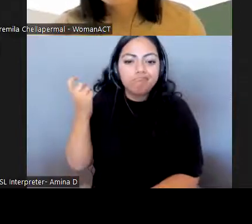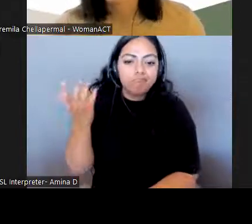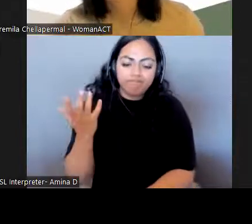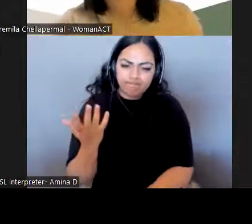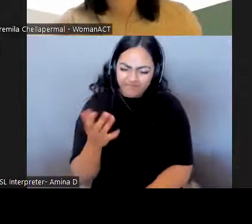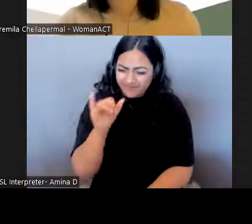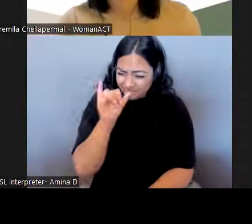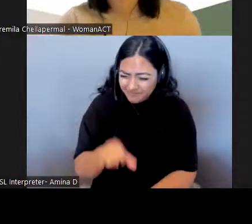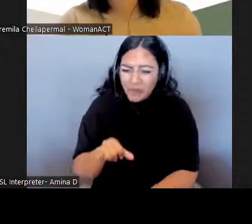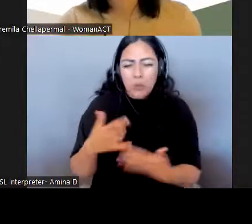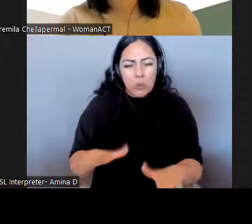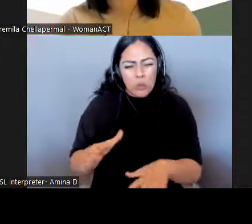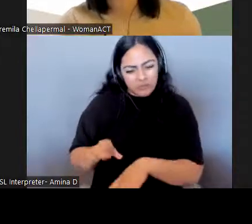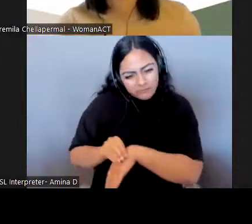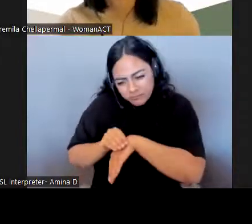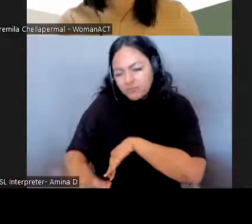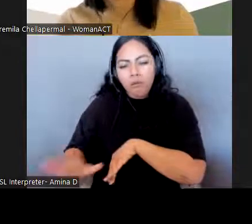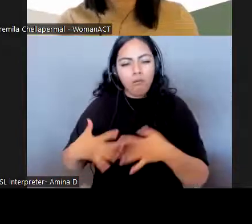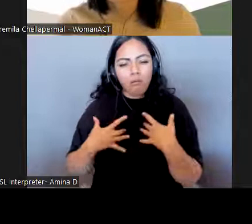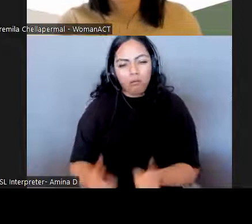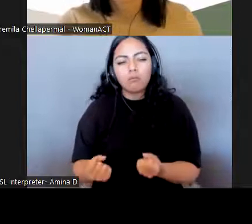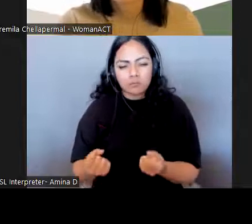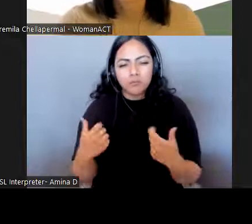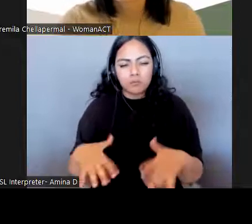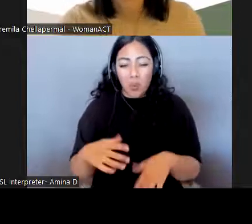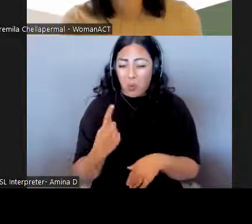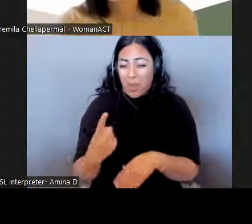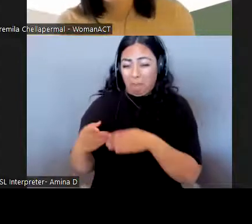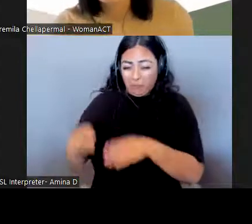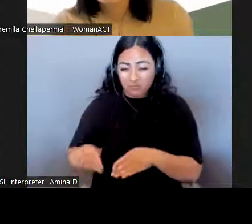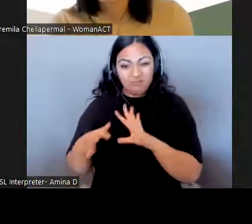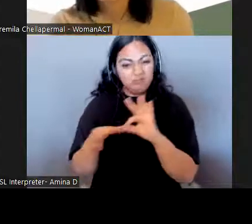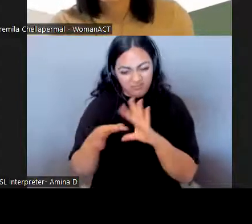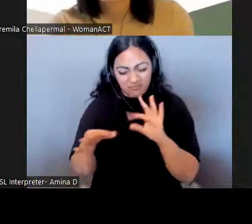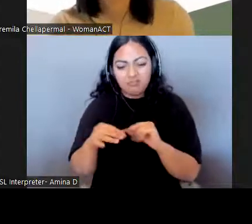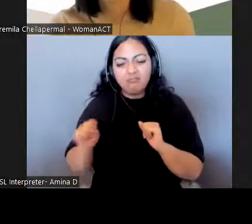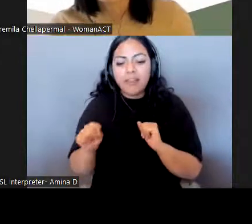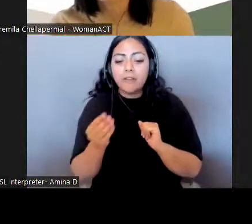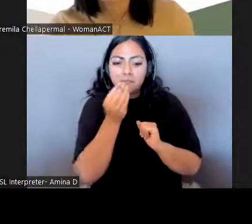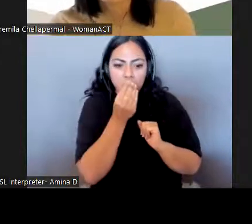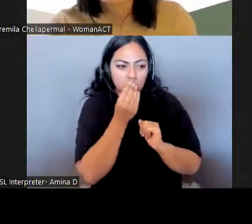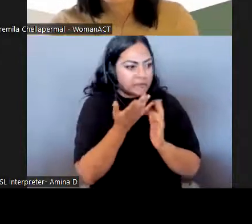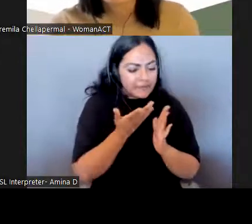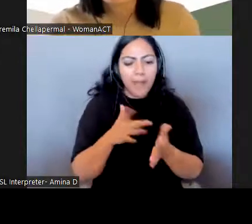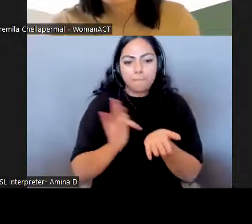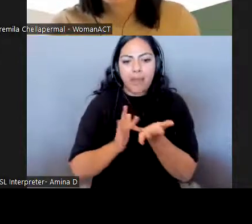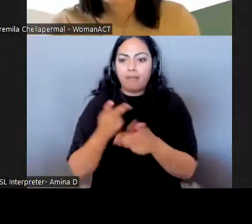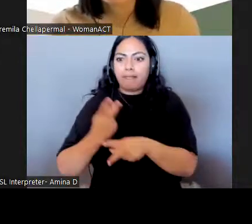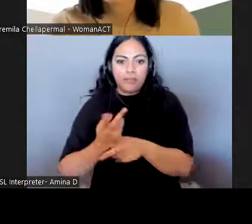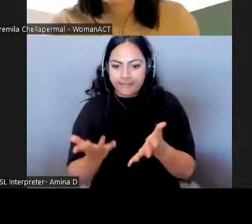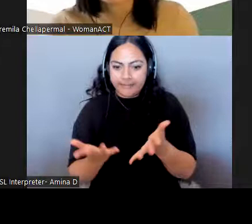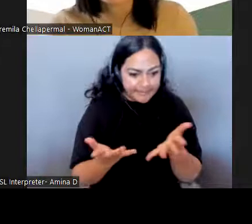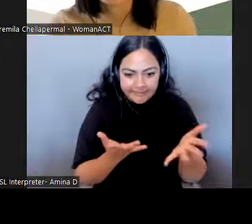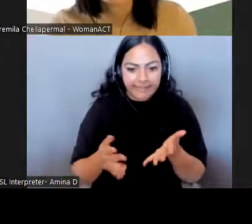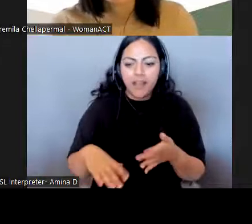abuse can cause serious health impacts. For example, for one participant, her lack of access to food and medical care eventually